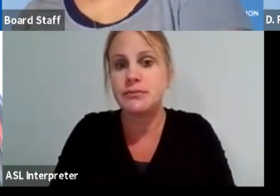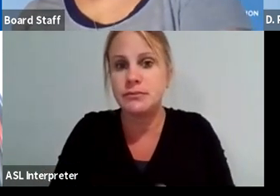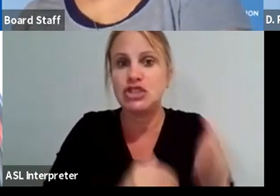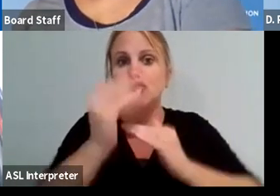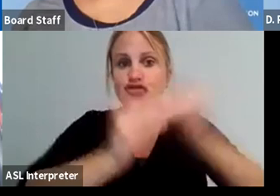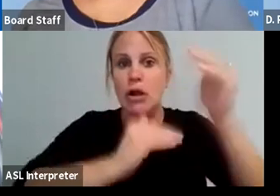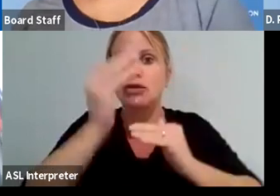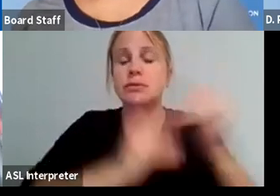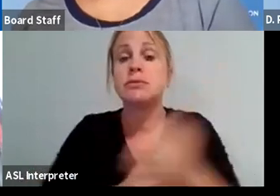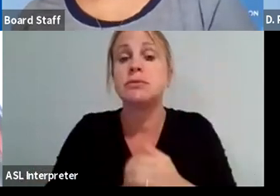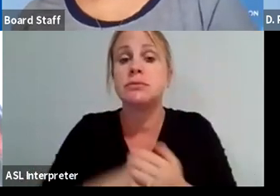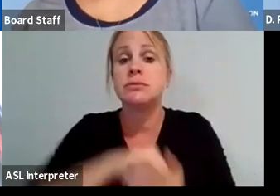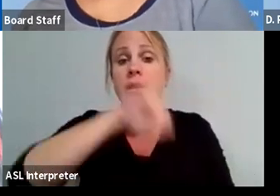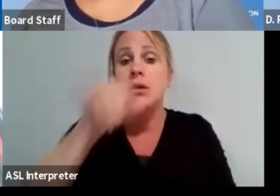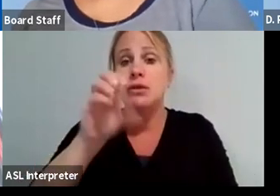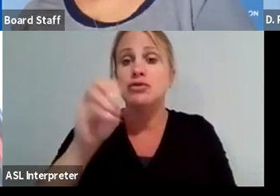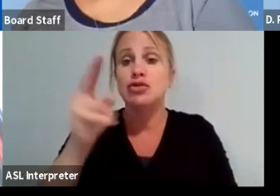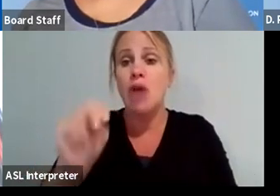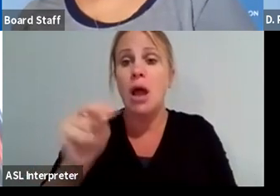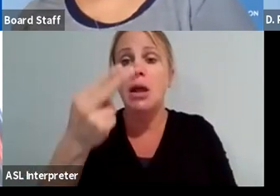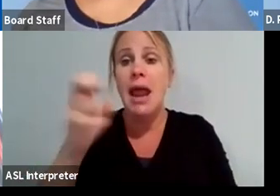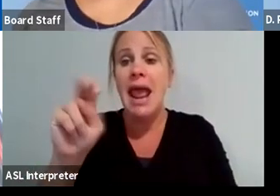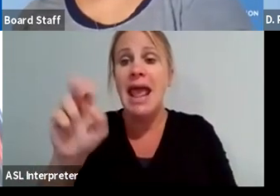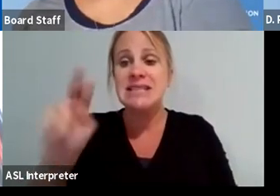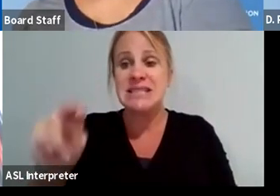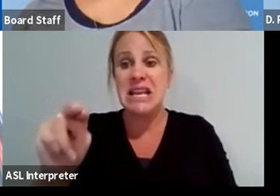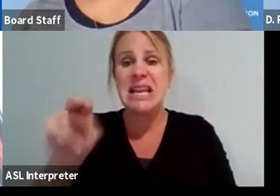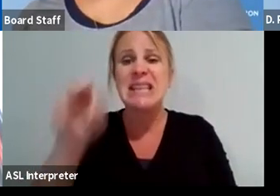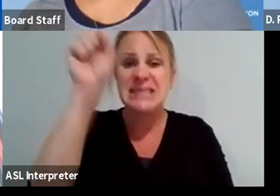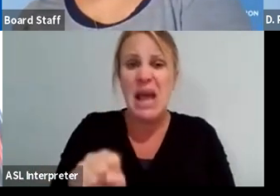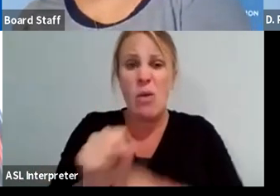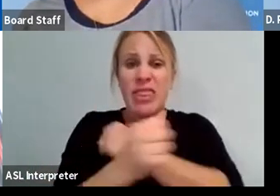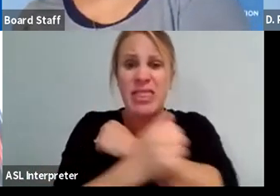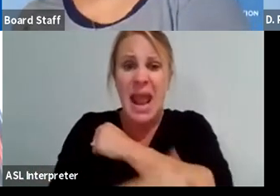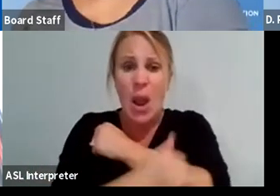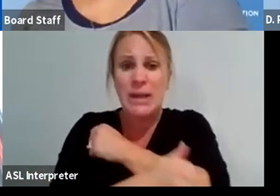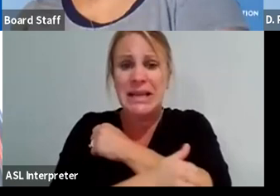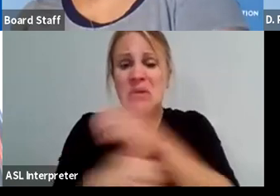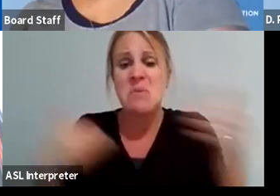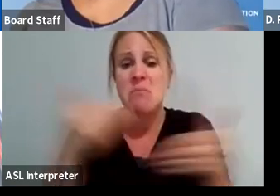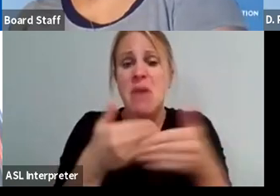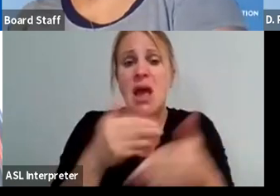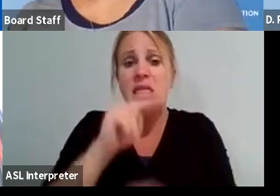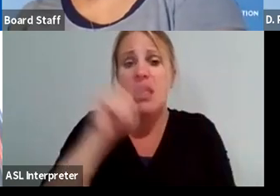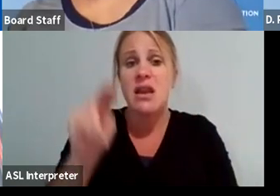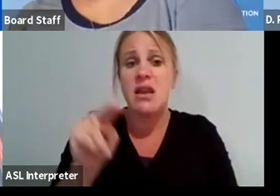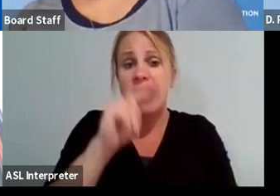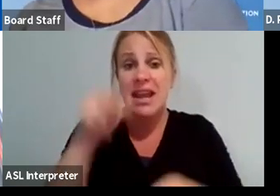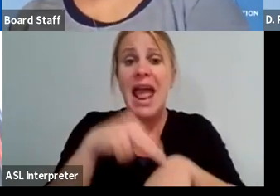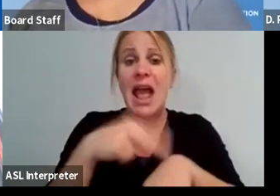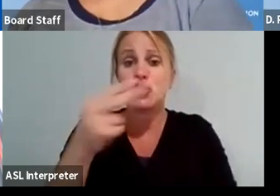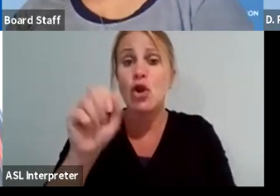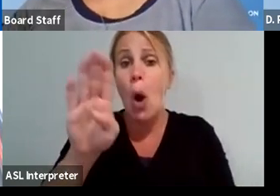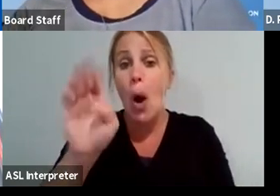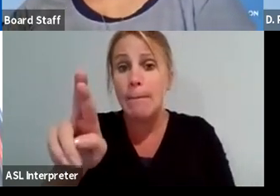construction. John Hanson is in the south of the county, right by the National Harbor Corridor. We have